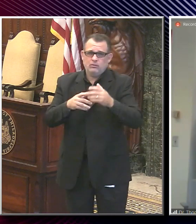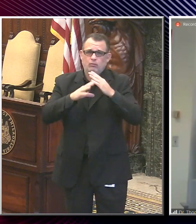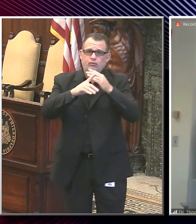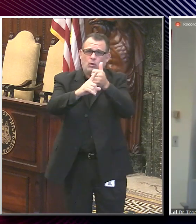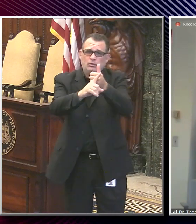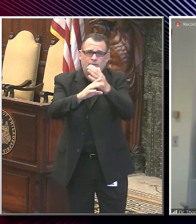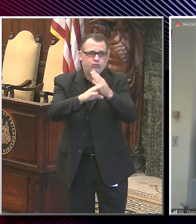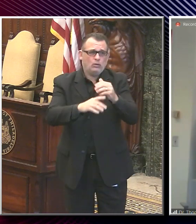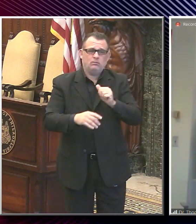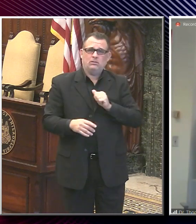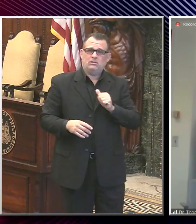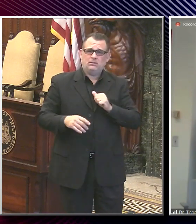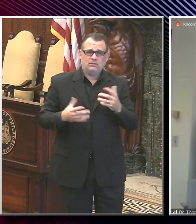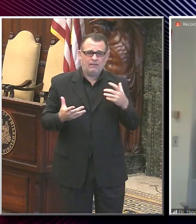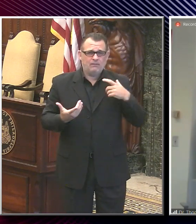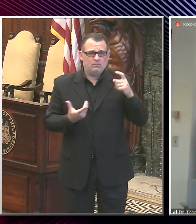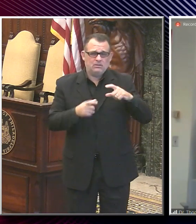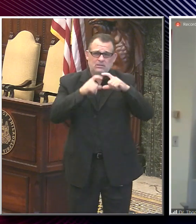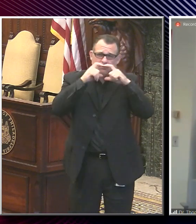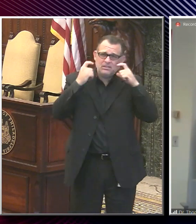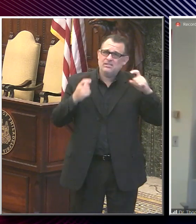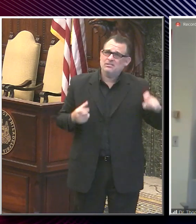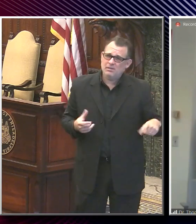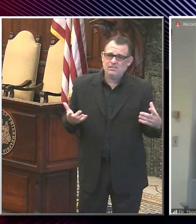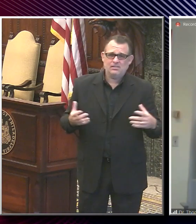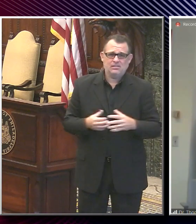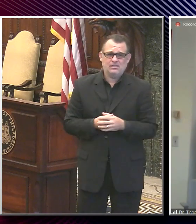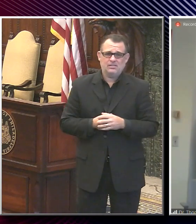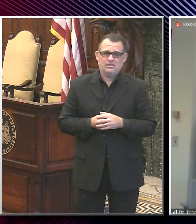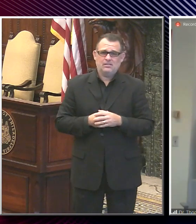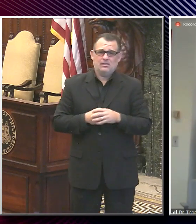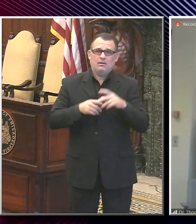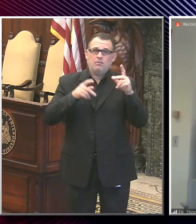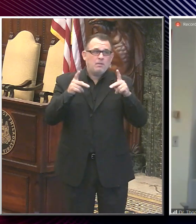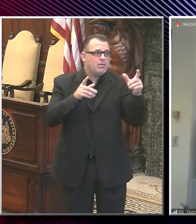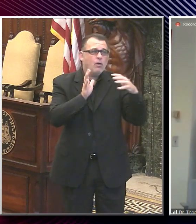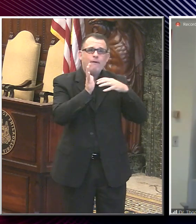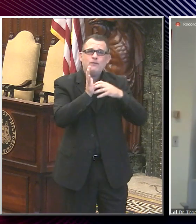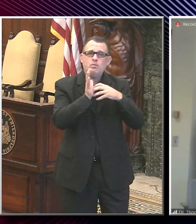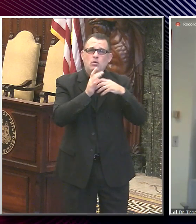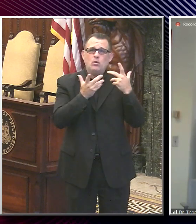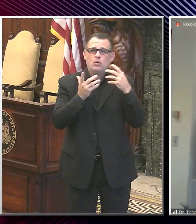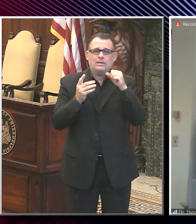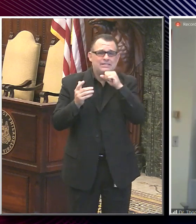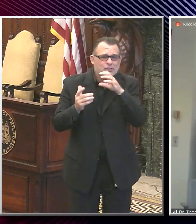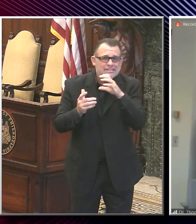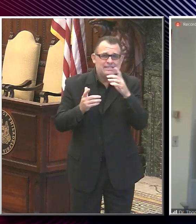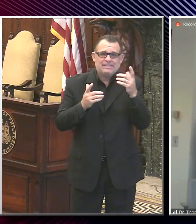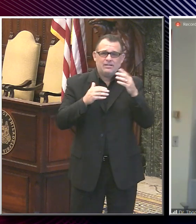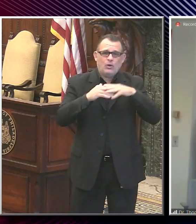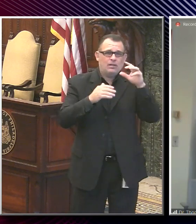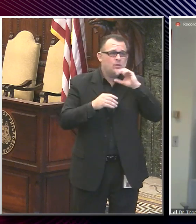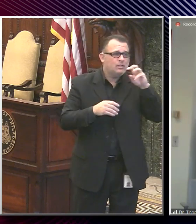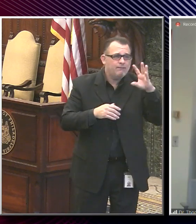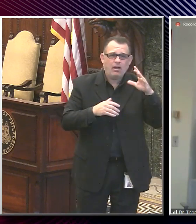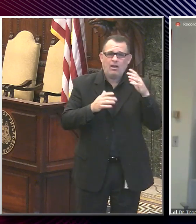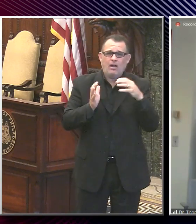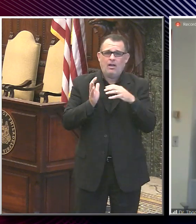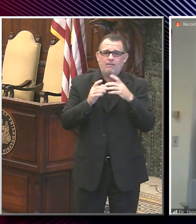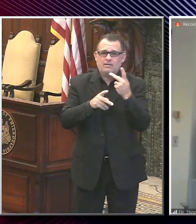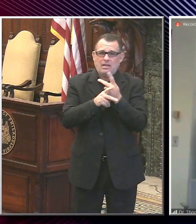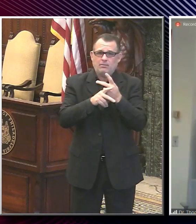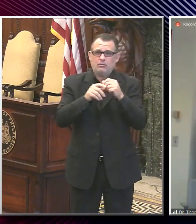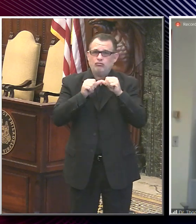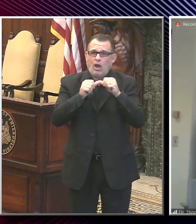others. And then remind people who are vulnerable medically about this virus. If you're over age 65, or if you have chronic medical